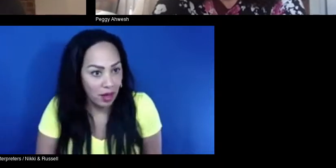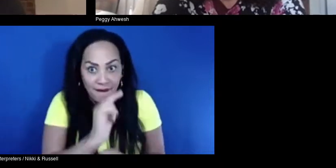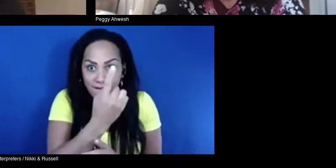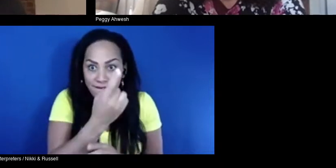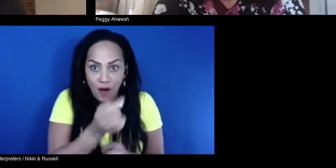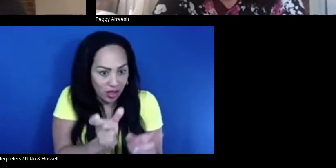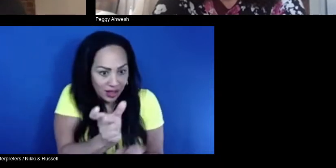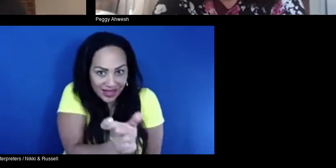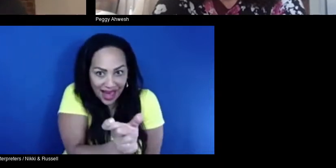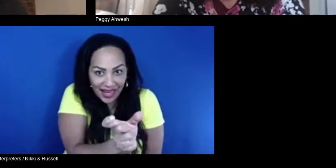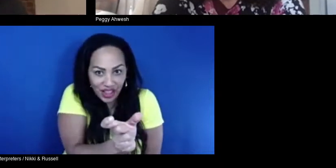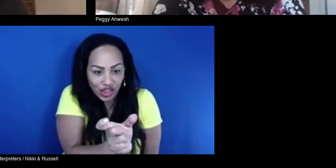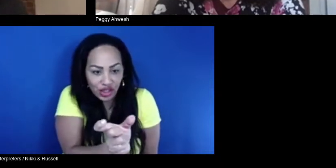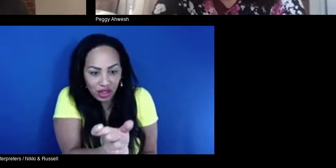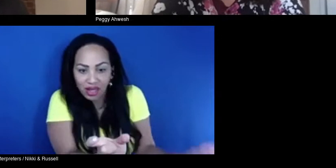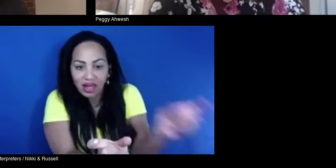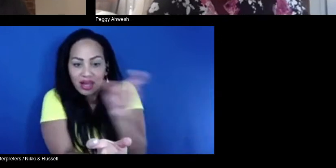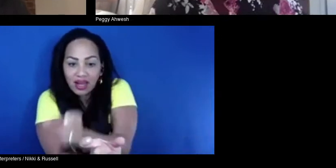the second stage?